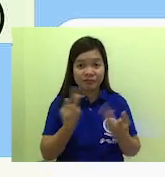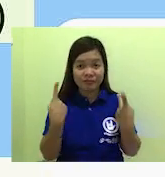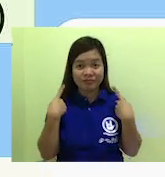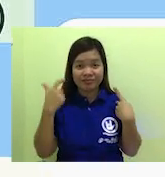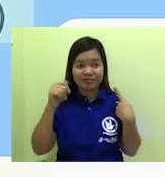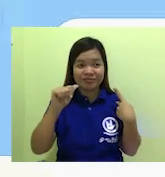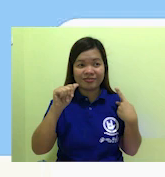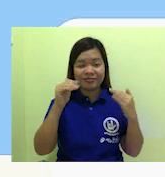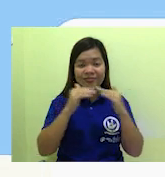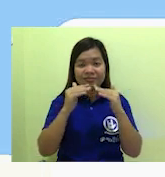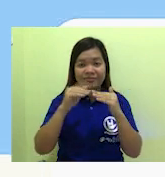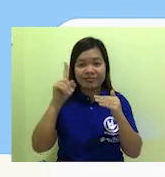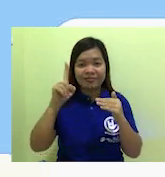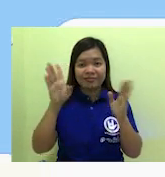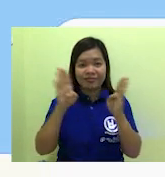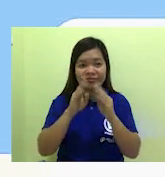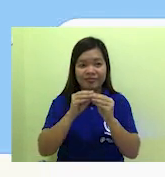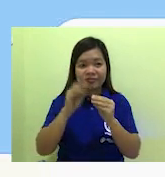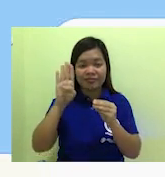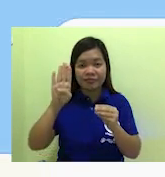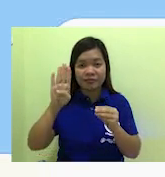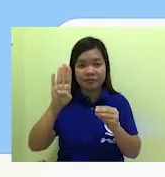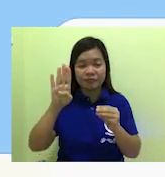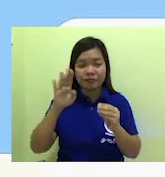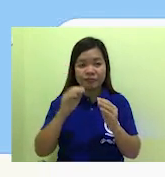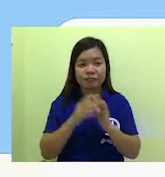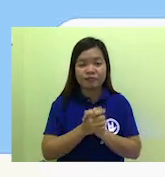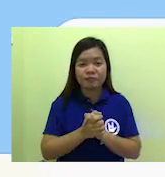We have A equals 1 plus B,